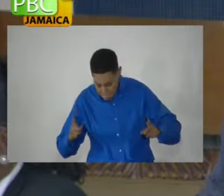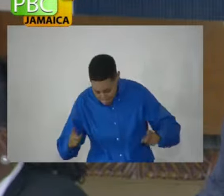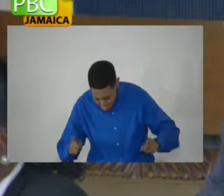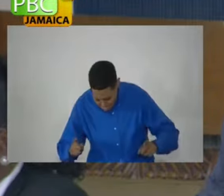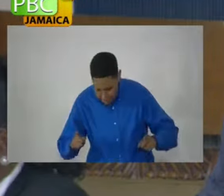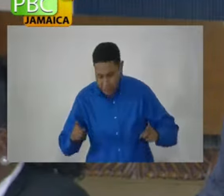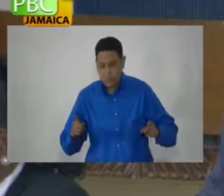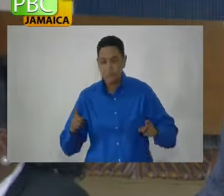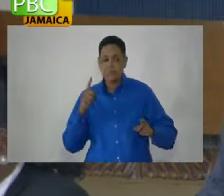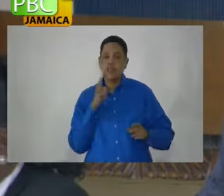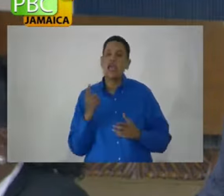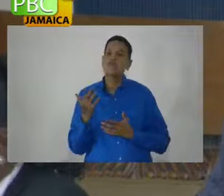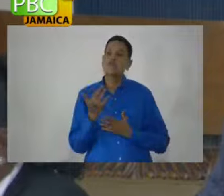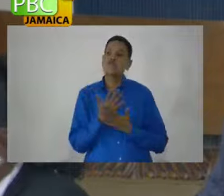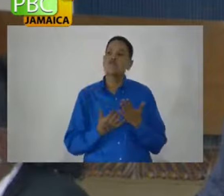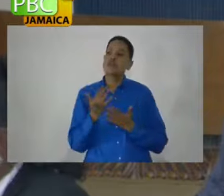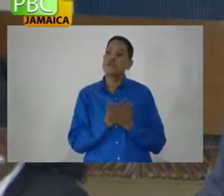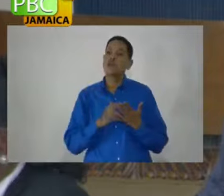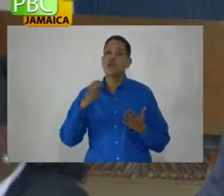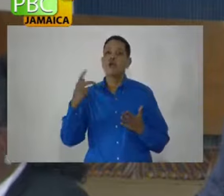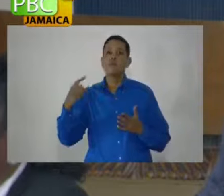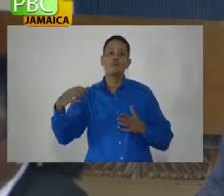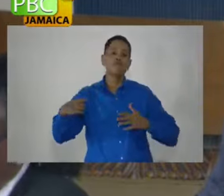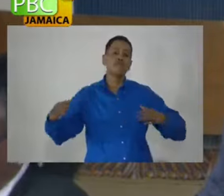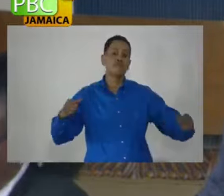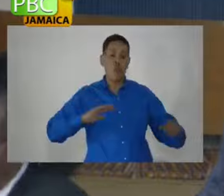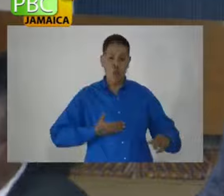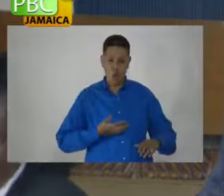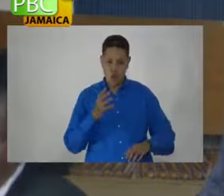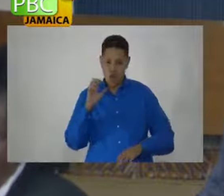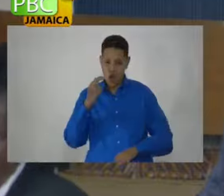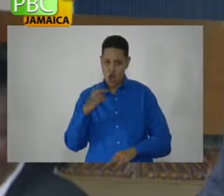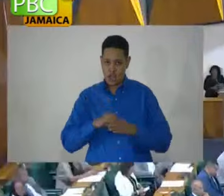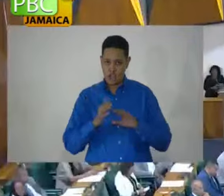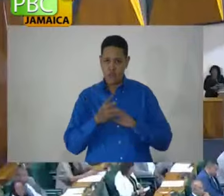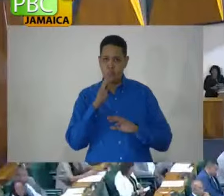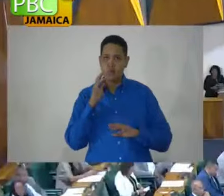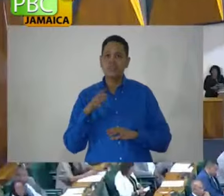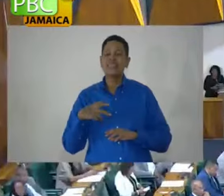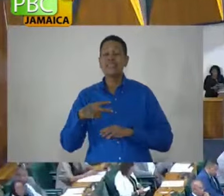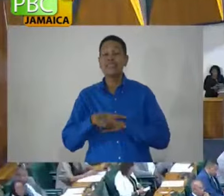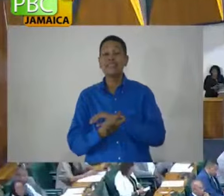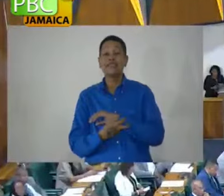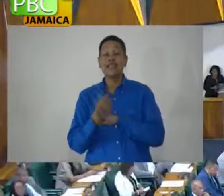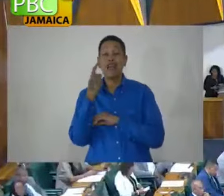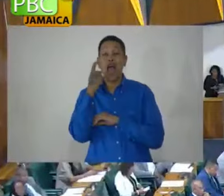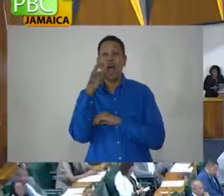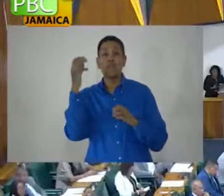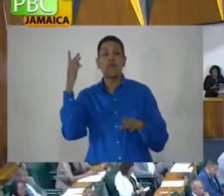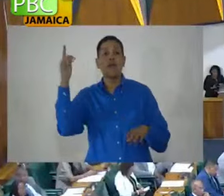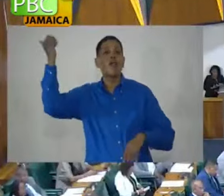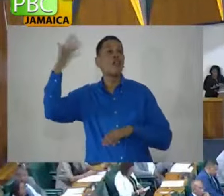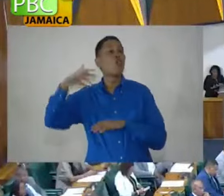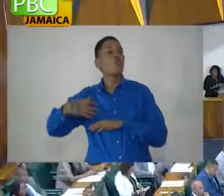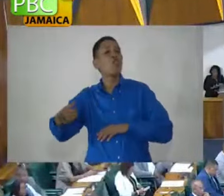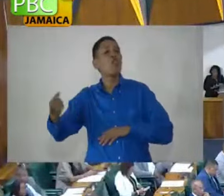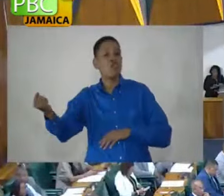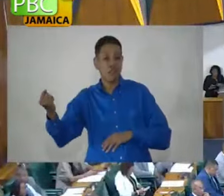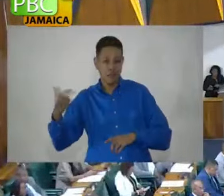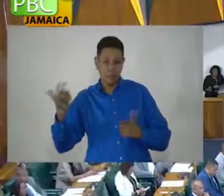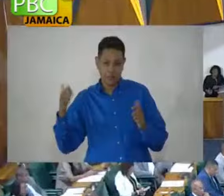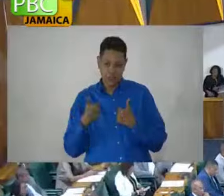the reaping of conch in Jamaican waters? Because it once used to be a major challenge for our conch